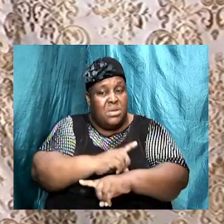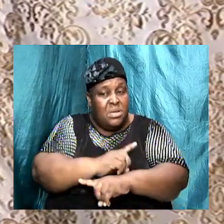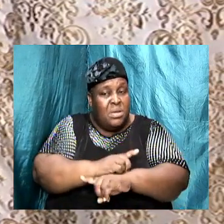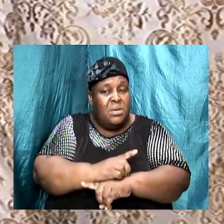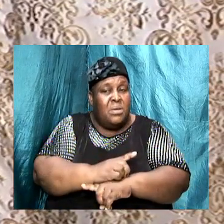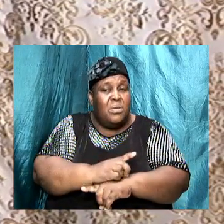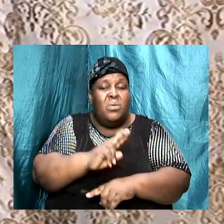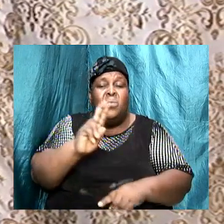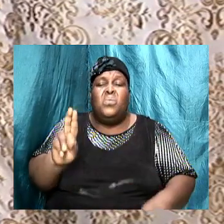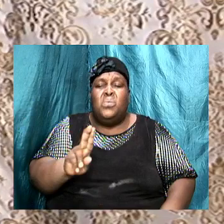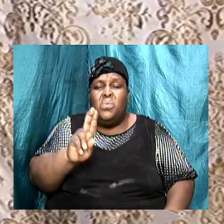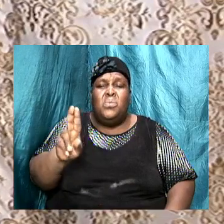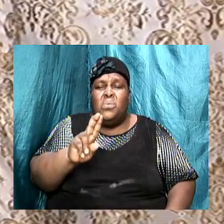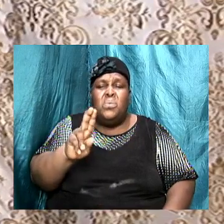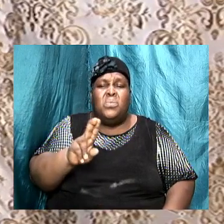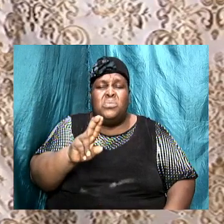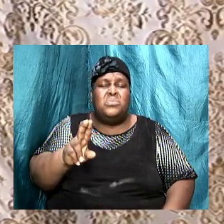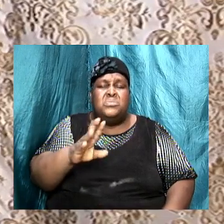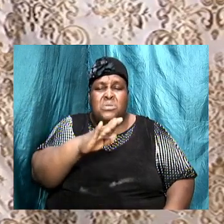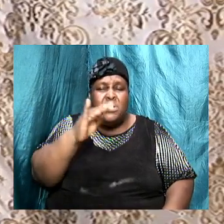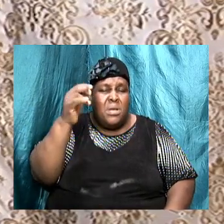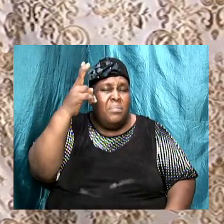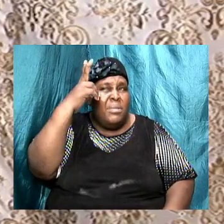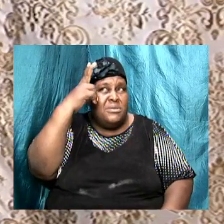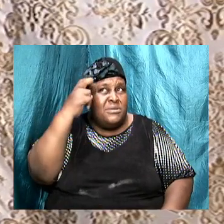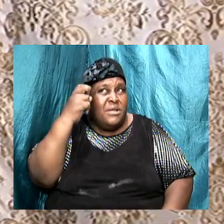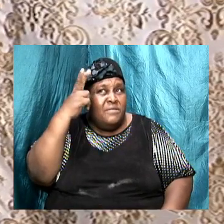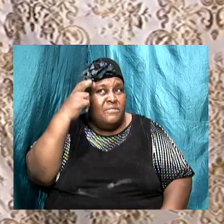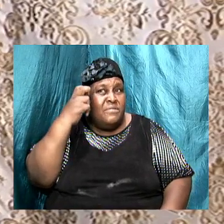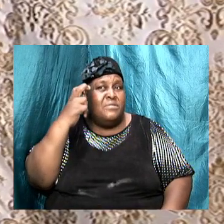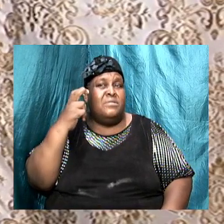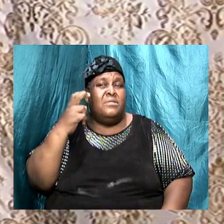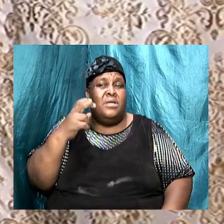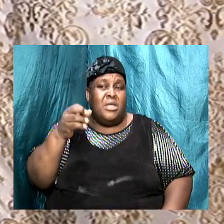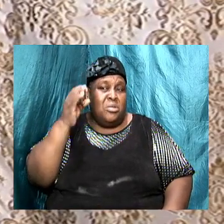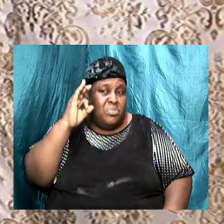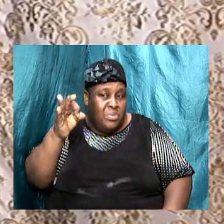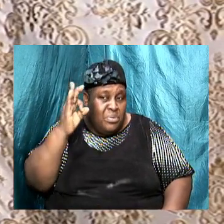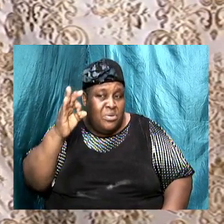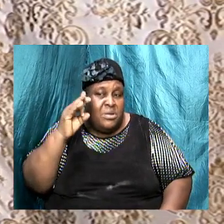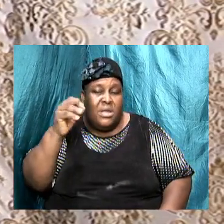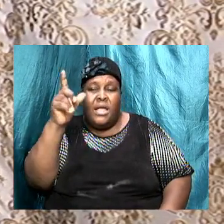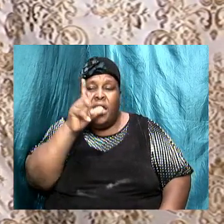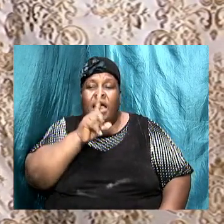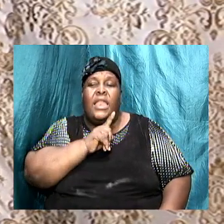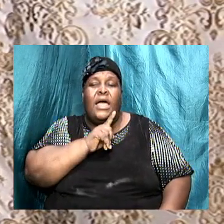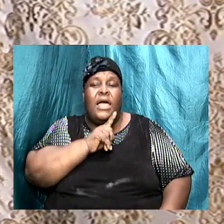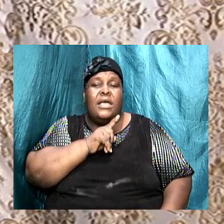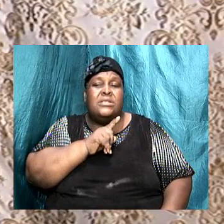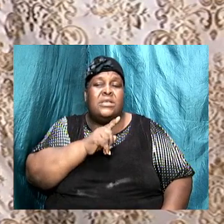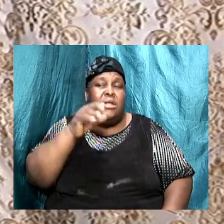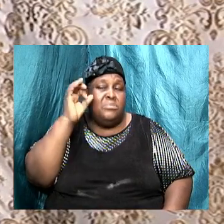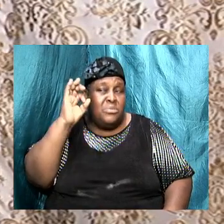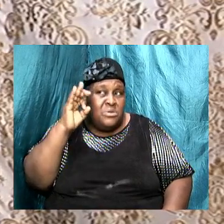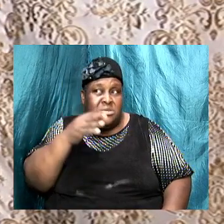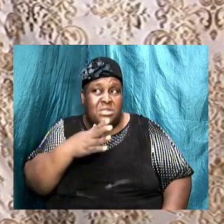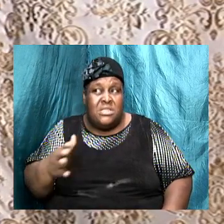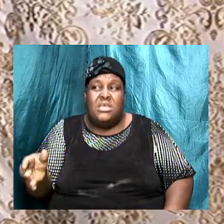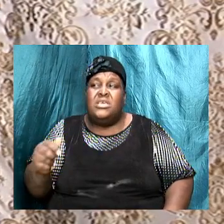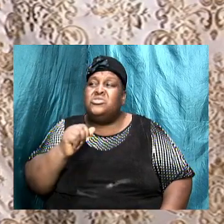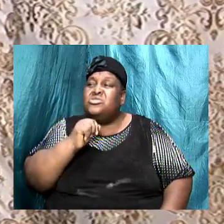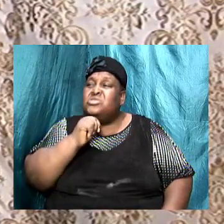being used by Satan himself, and they are preaching lies, and they are preaching things that are